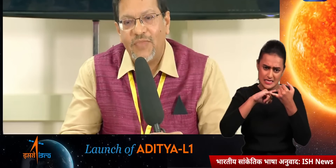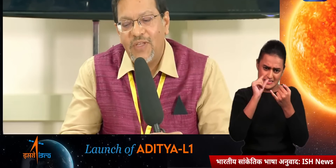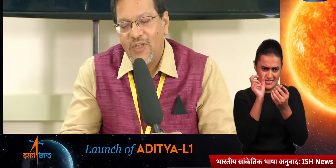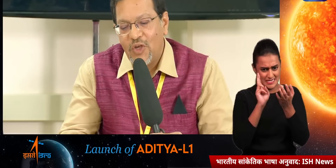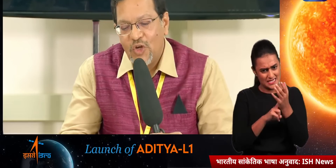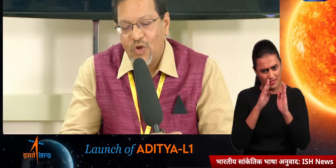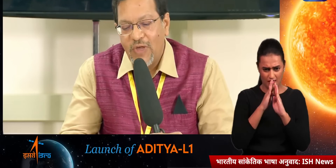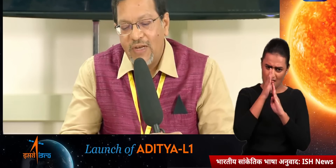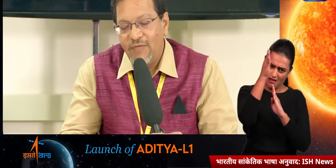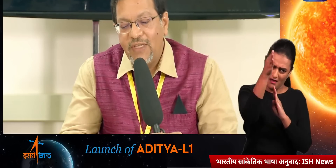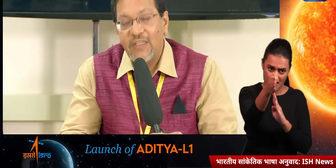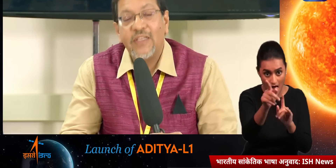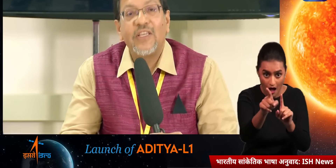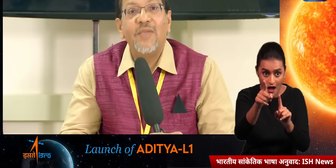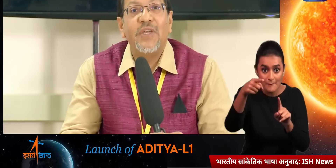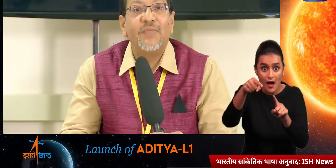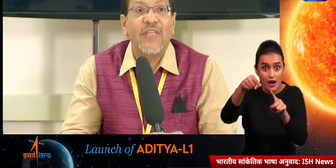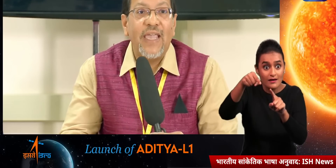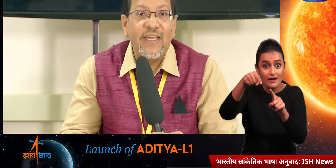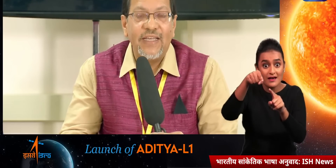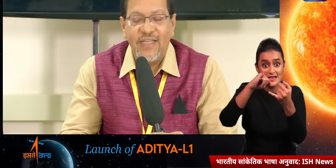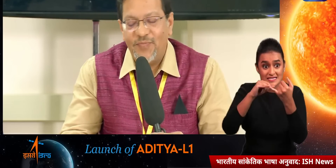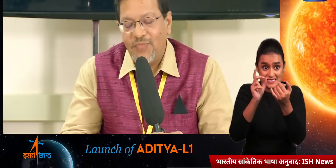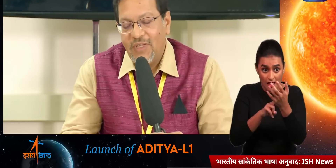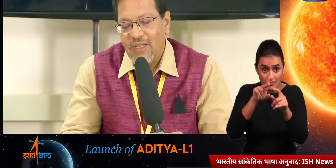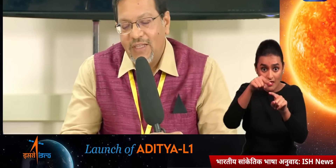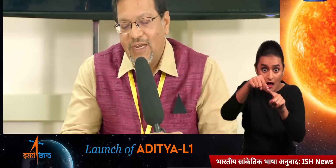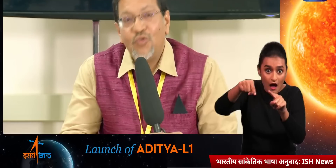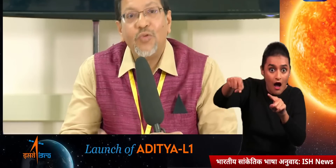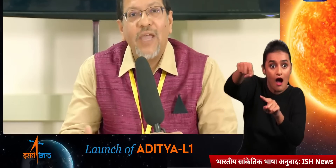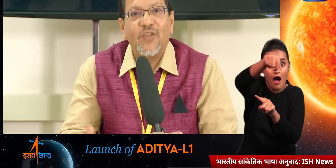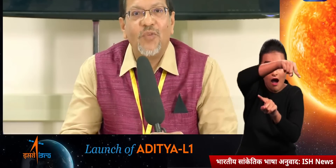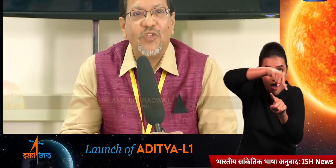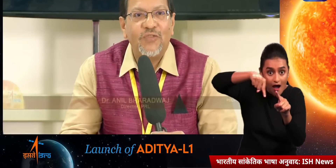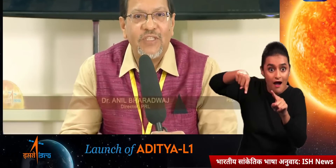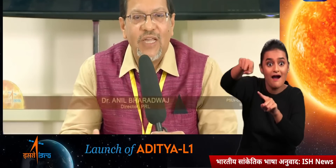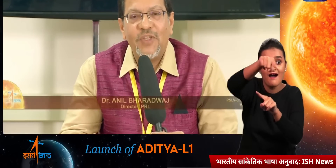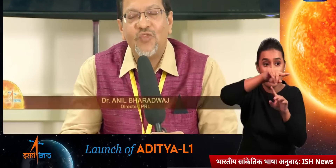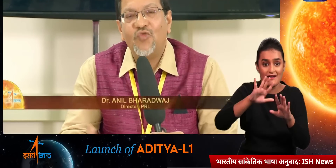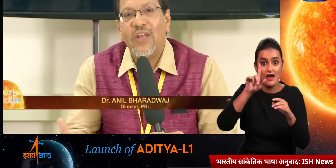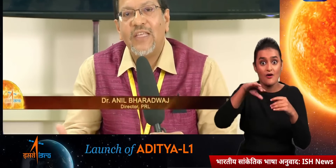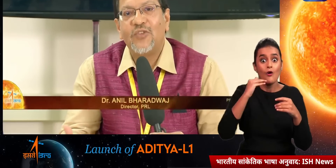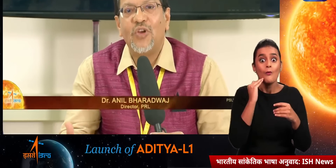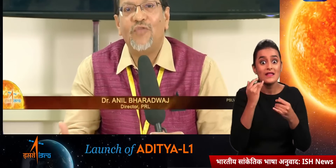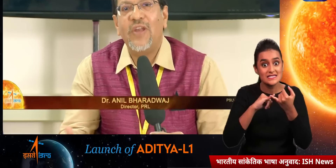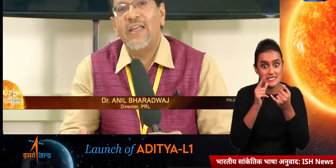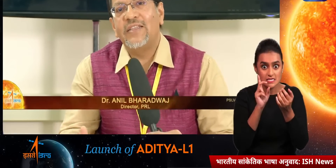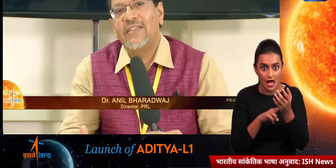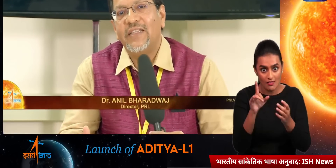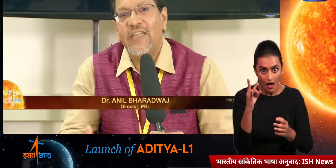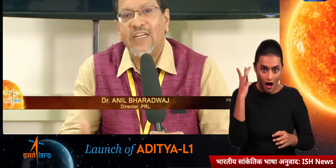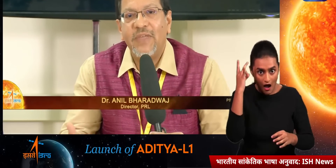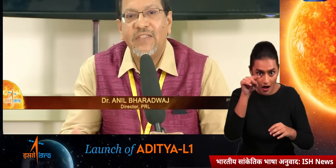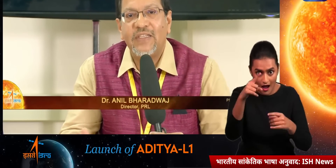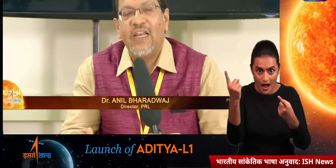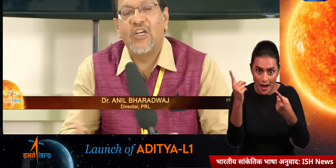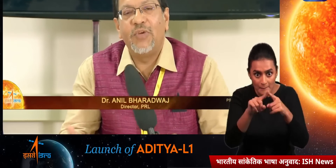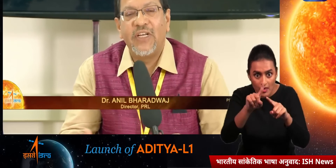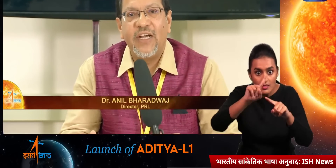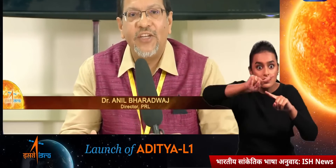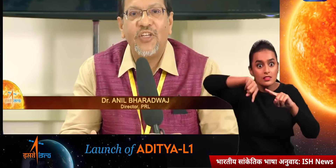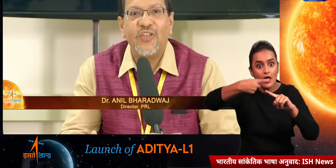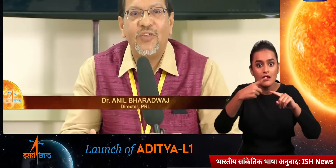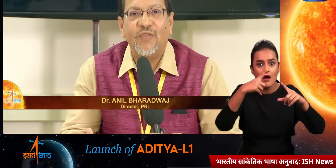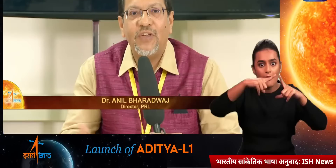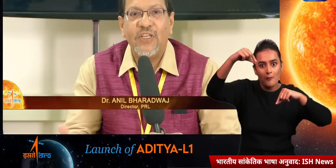it. Now when the sun becomes angry, there are 2 types of process which happens. One is solar flares, that means